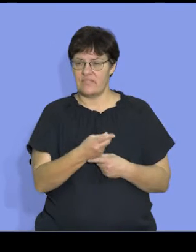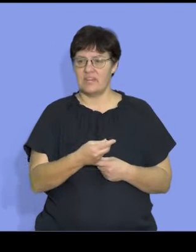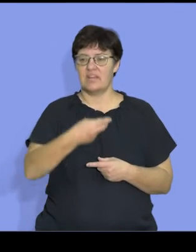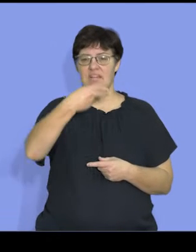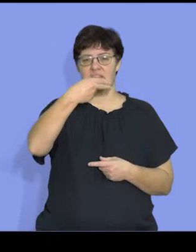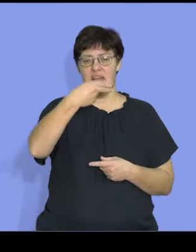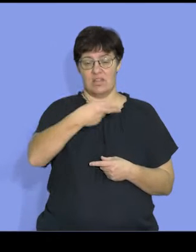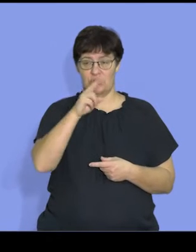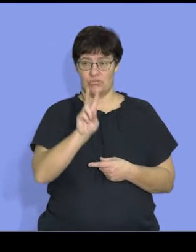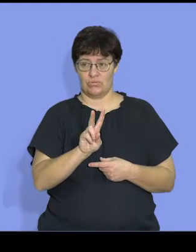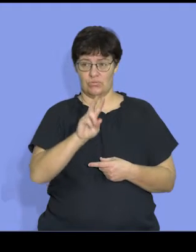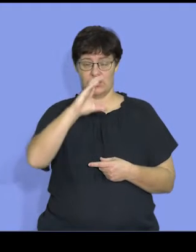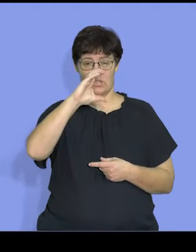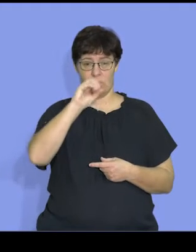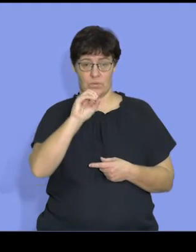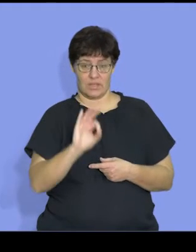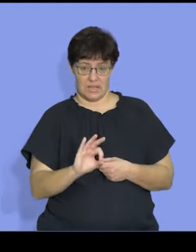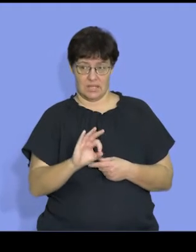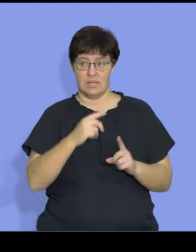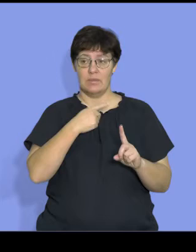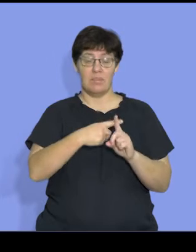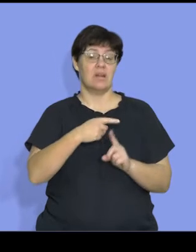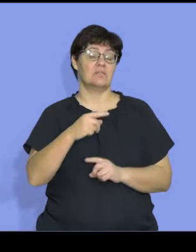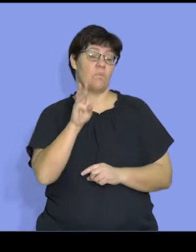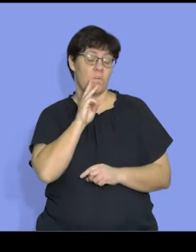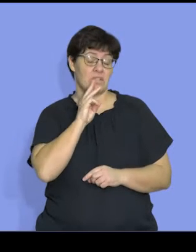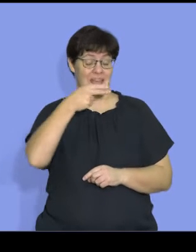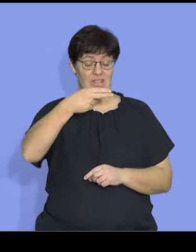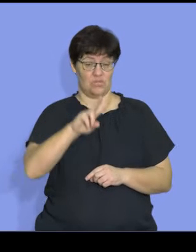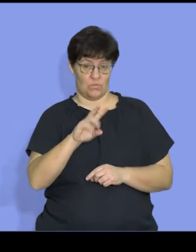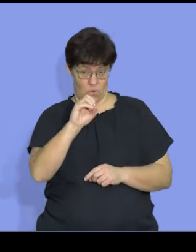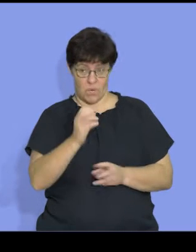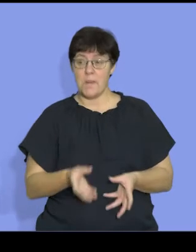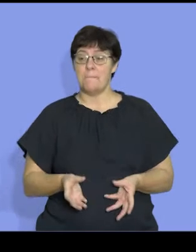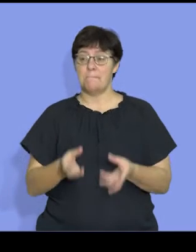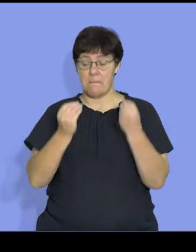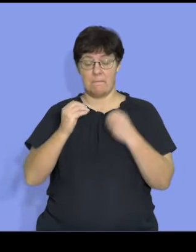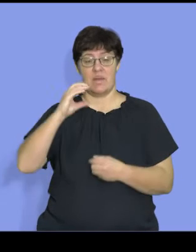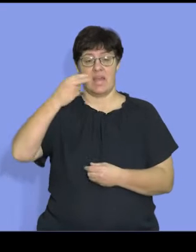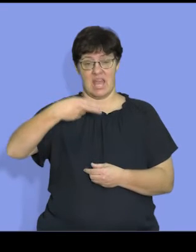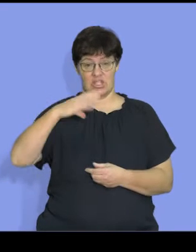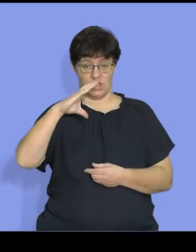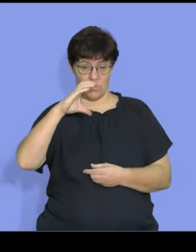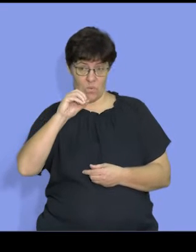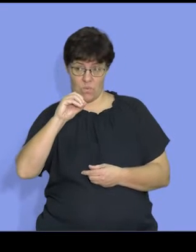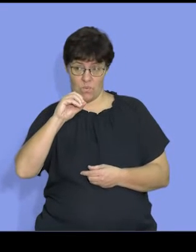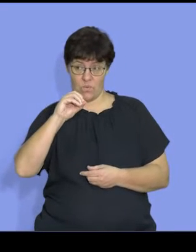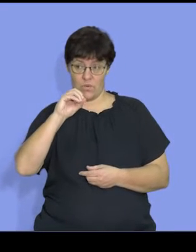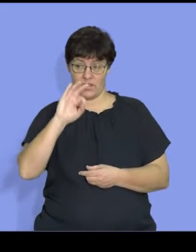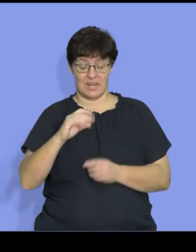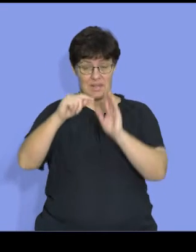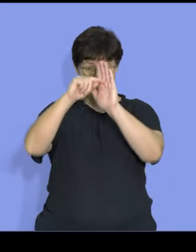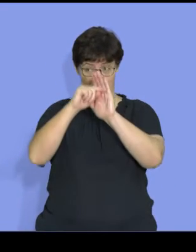between carbonic acid and water to give us hydrogen carbonate ion and hydronium ion. So the